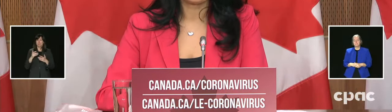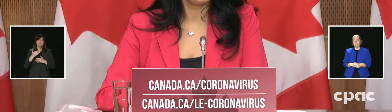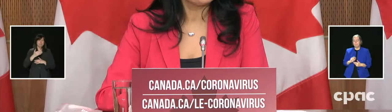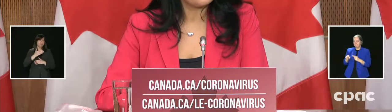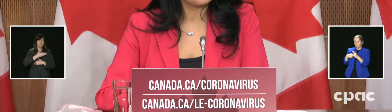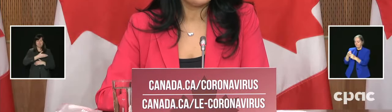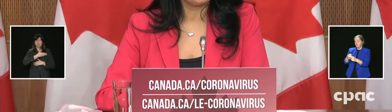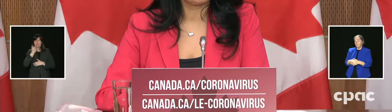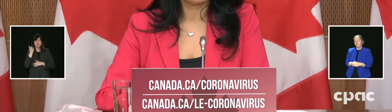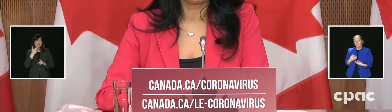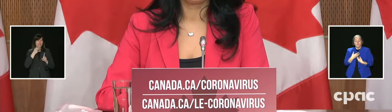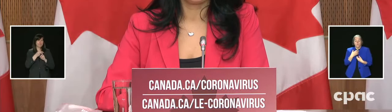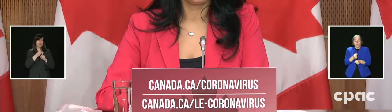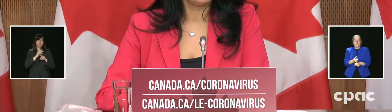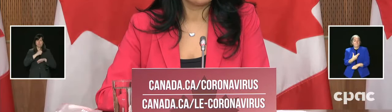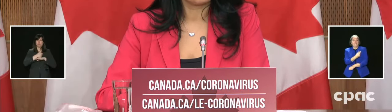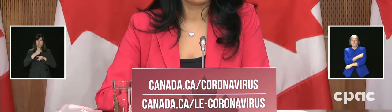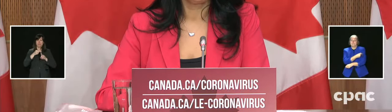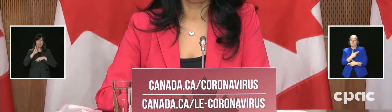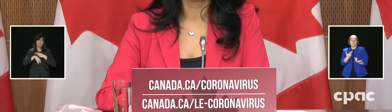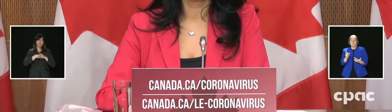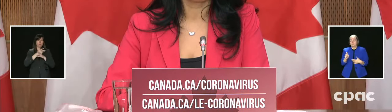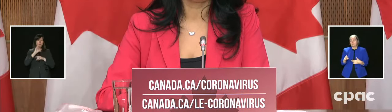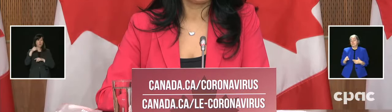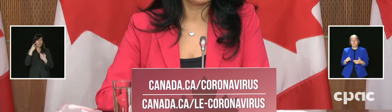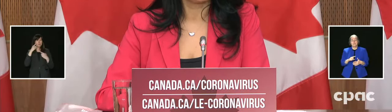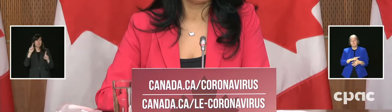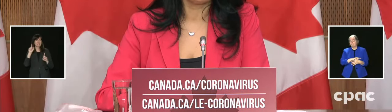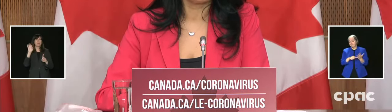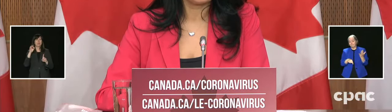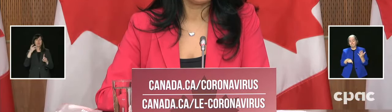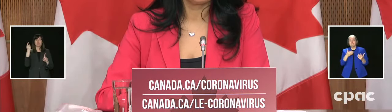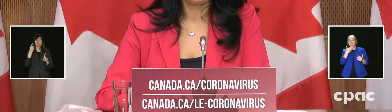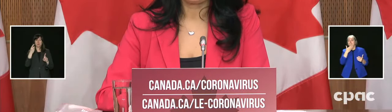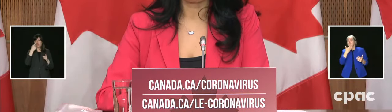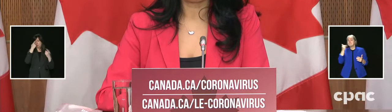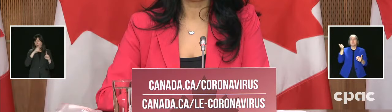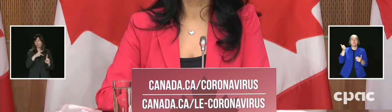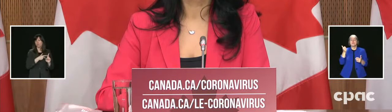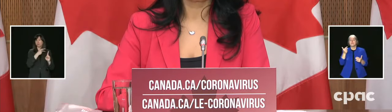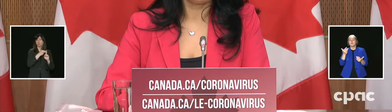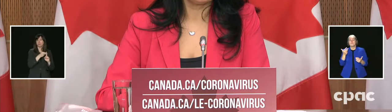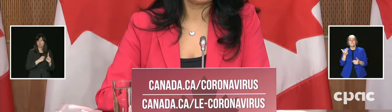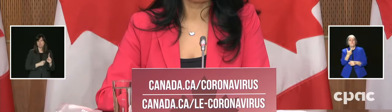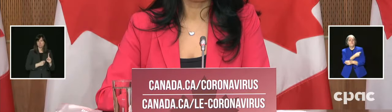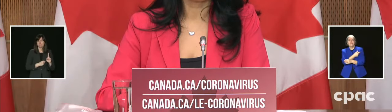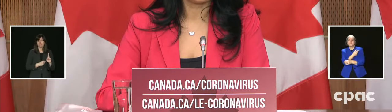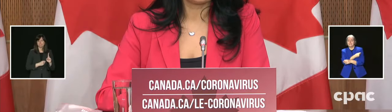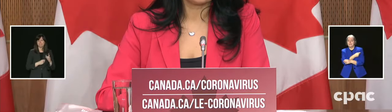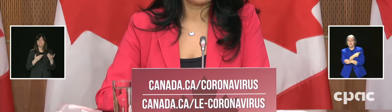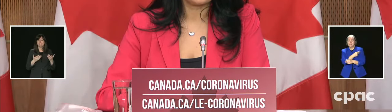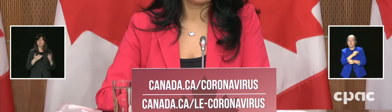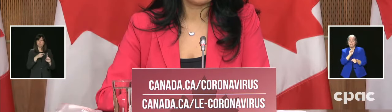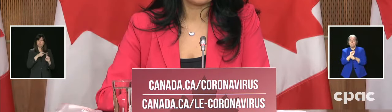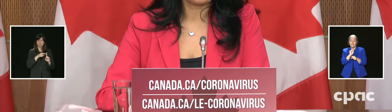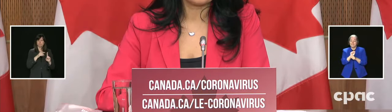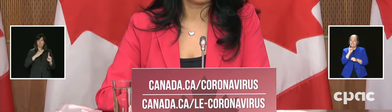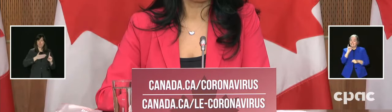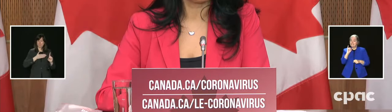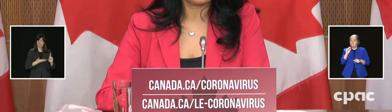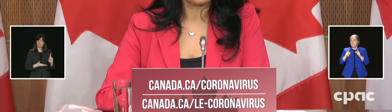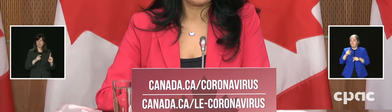most efficacious vaccine in the world will only work if somebody agrees to take it. And that agreement, that consent, is based